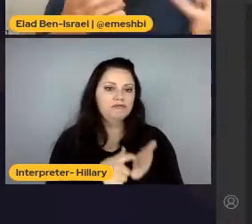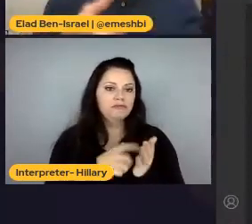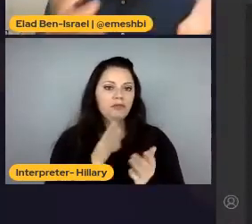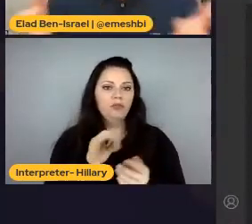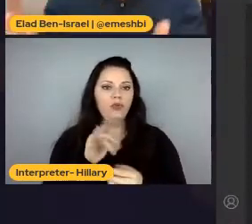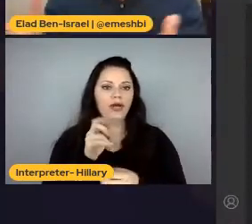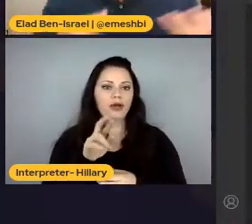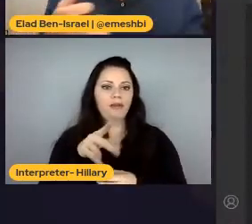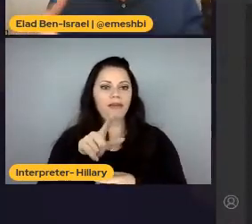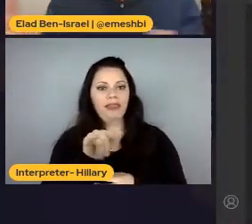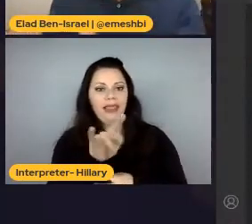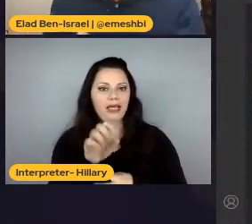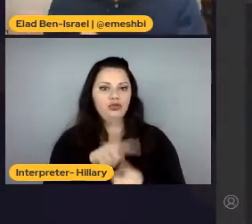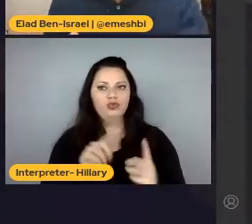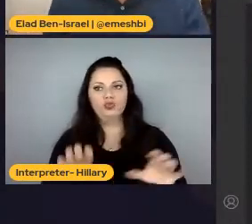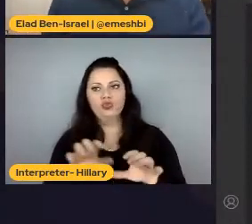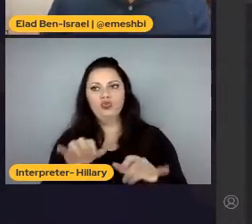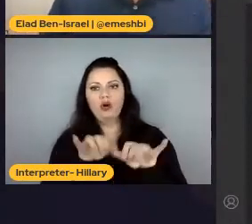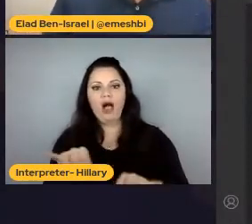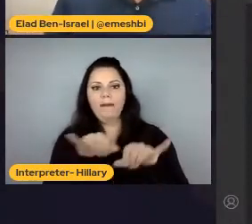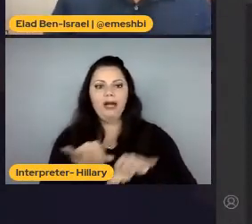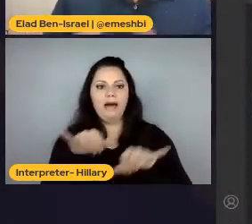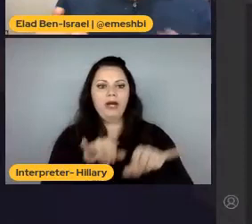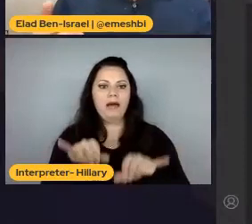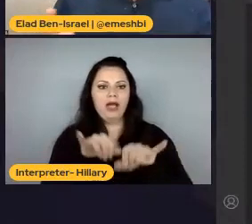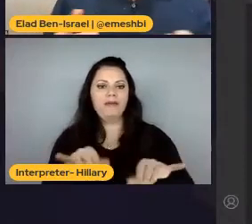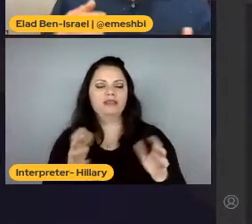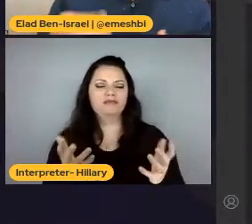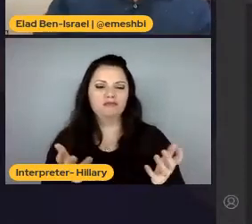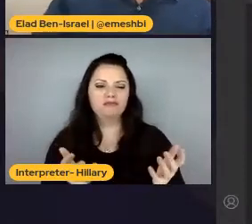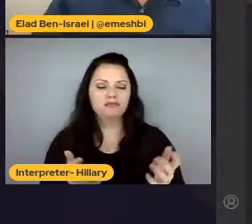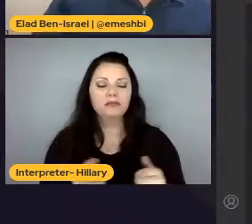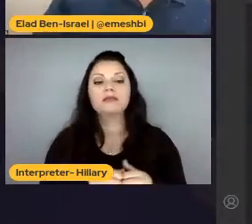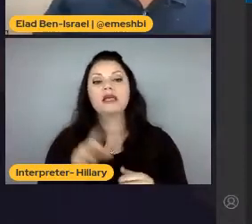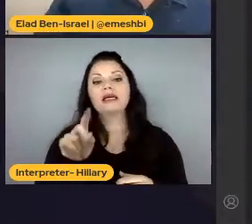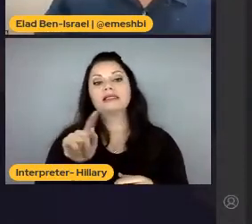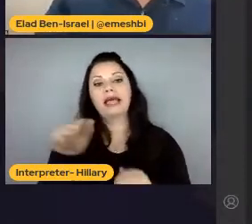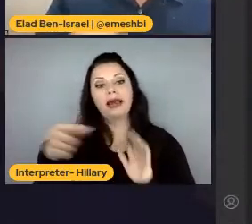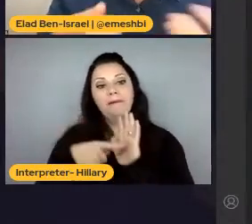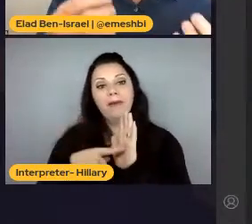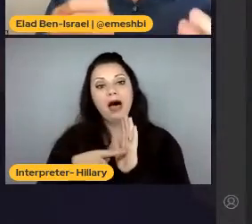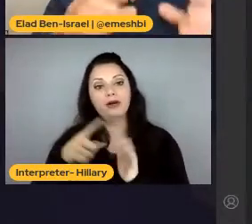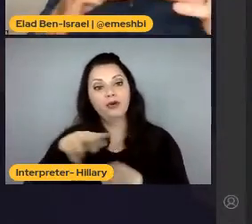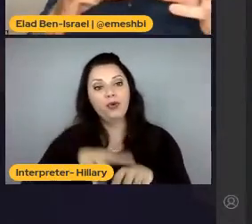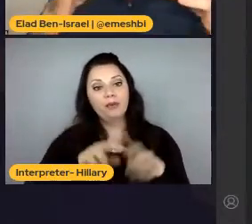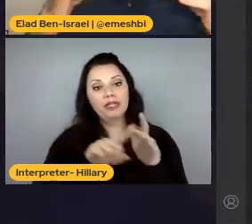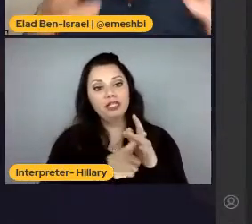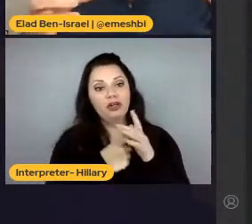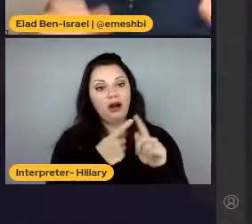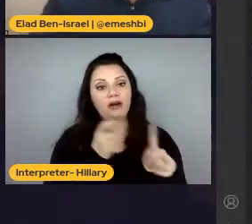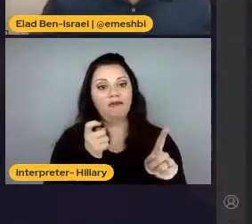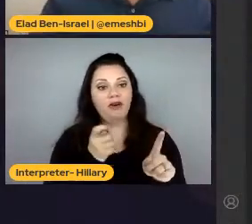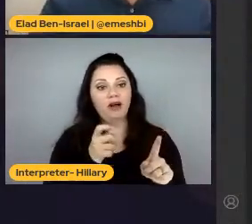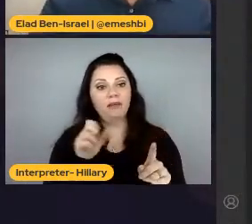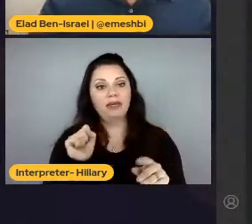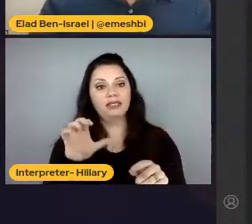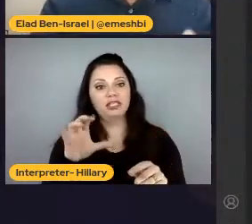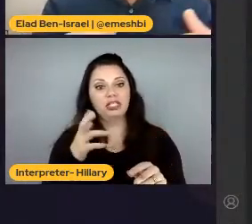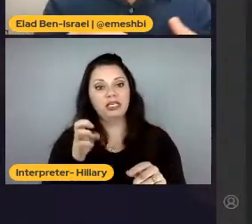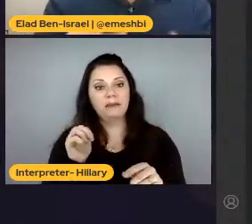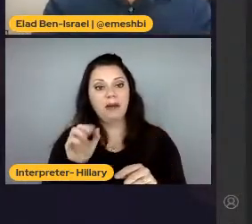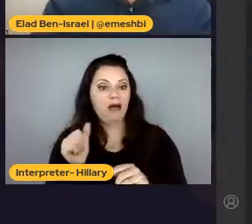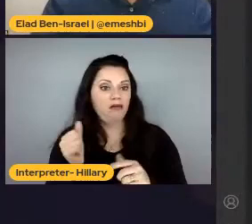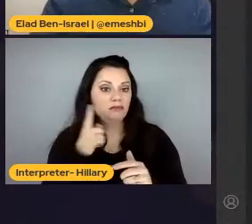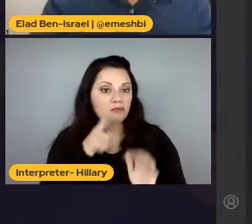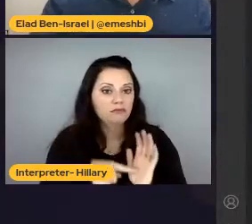something that's very common, that you do a lot. And so a data model, you would normally start from a schema, right? Like some